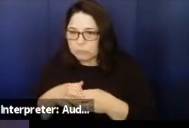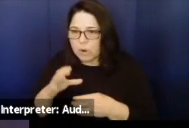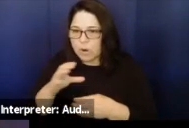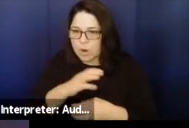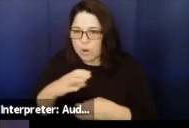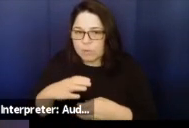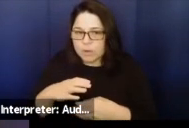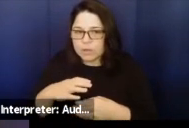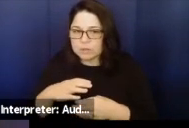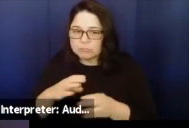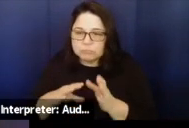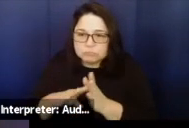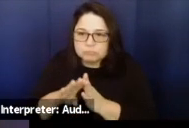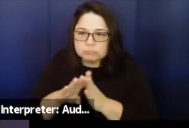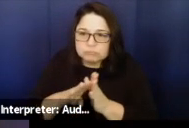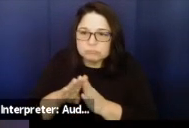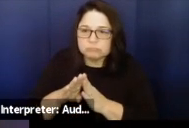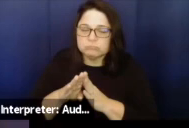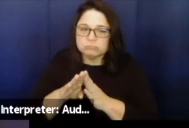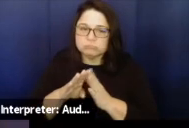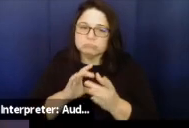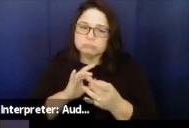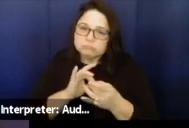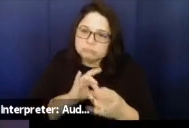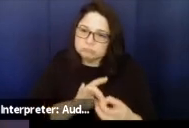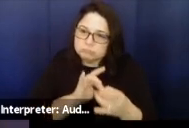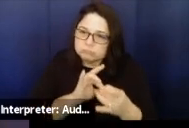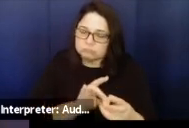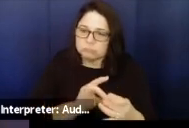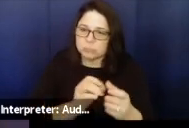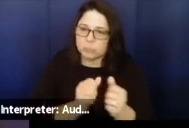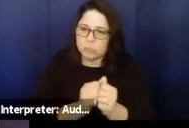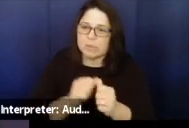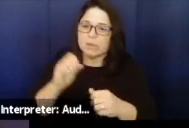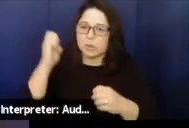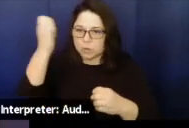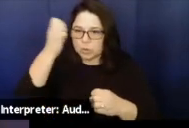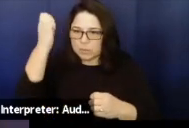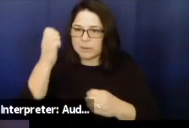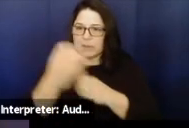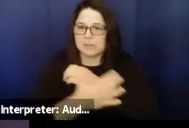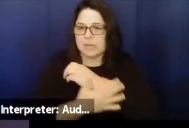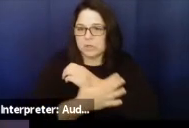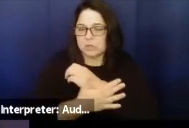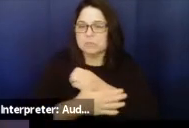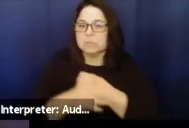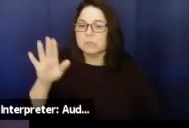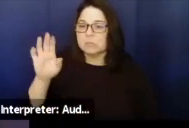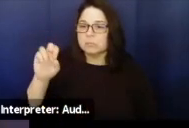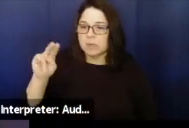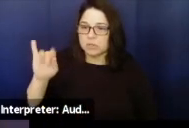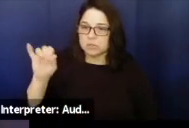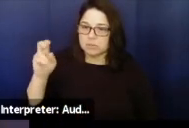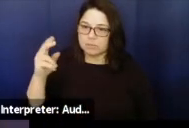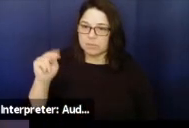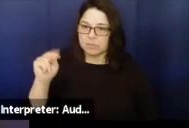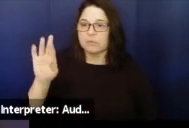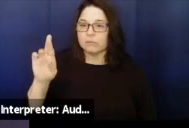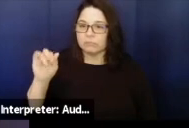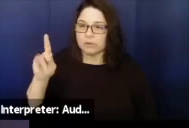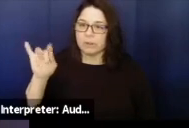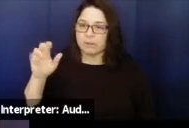create diplomatic relations with European nations. Benjamin Franklin, a member of the